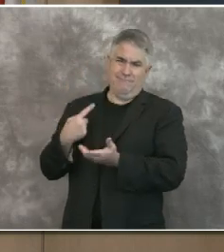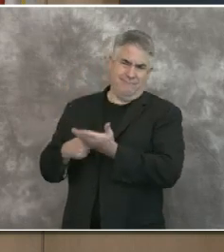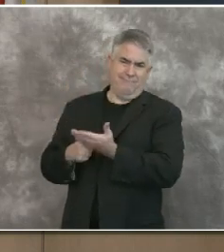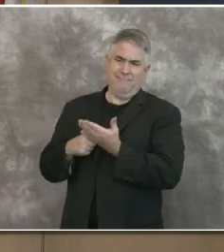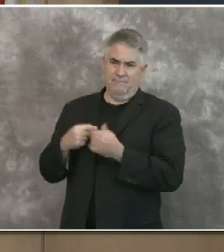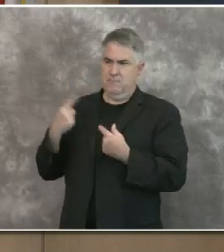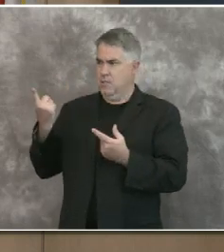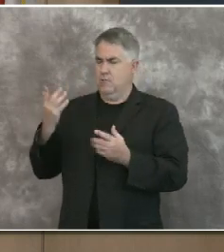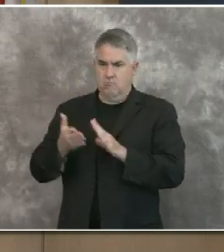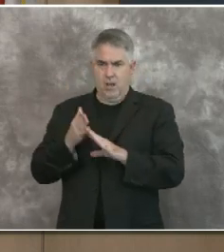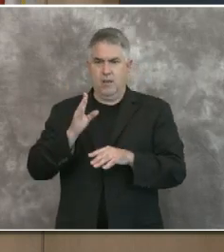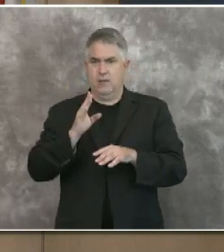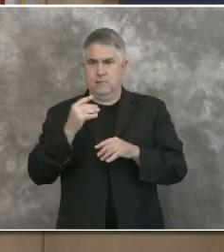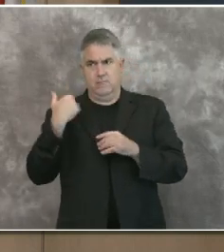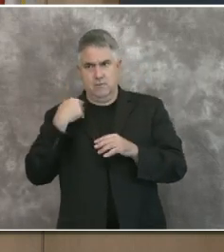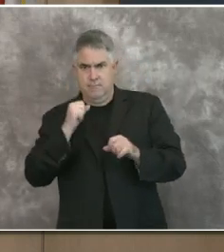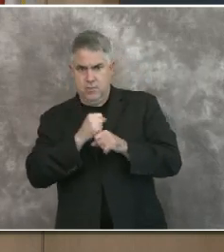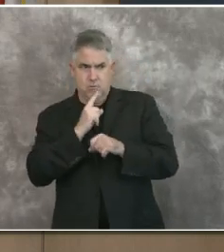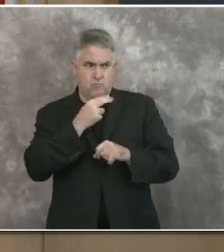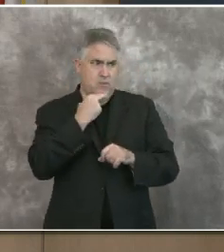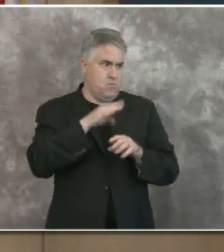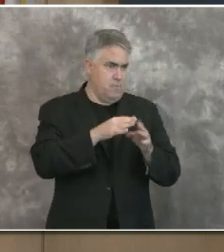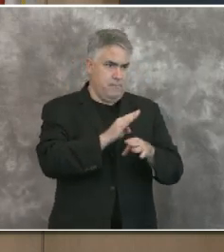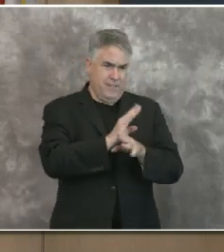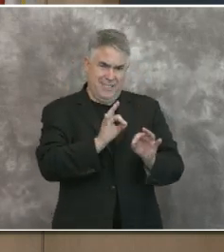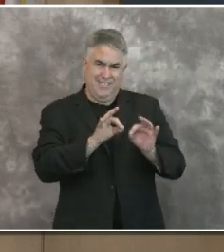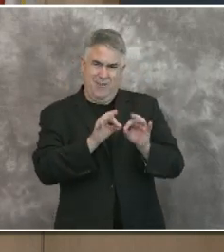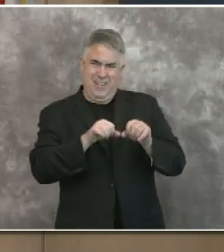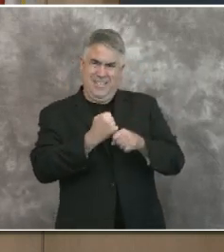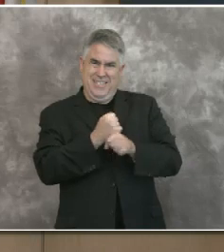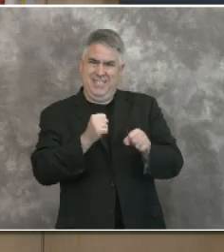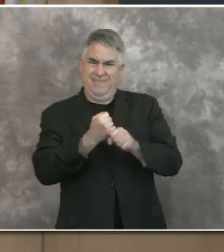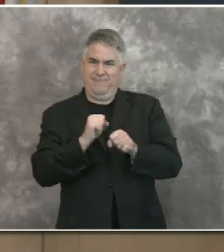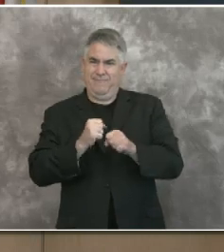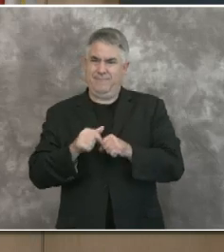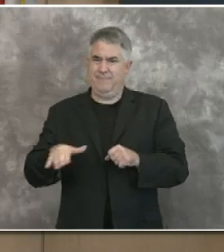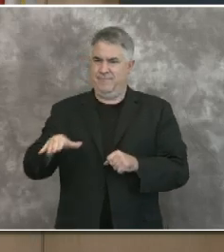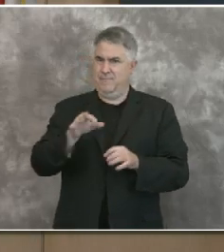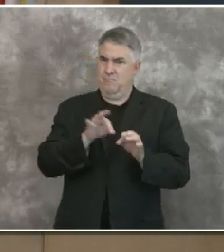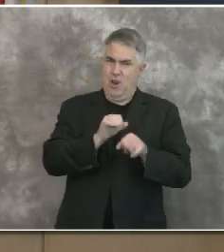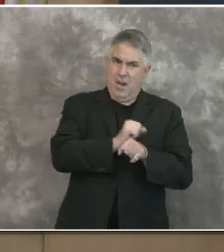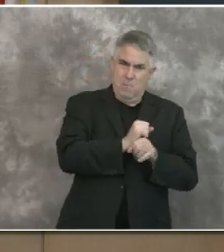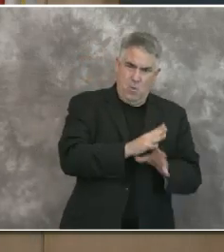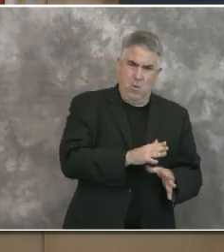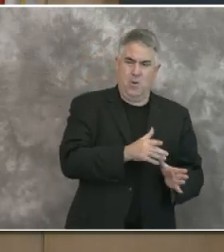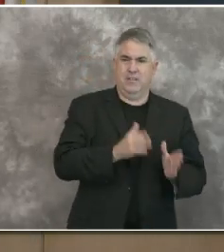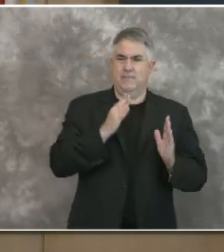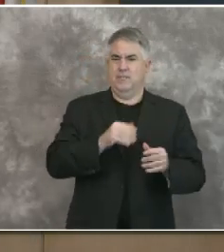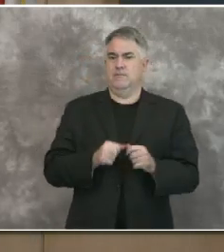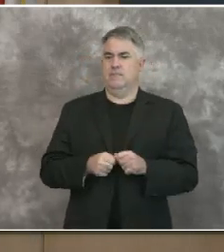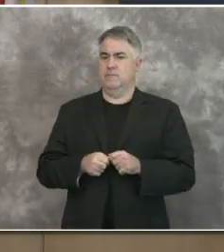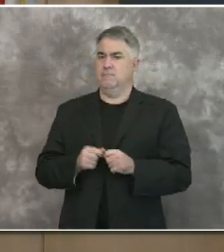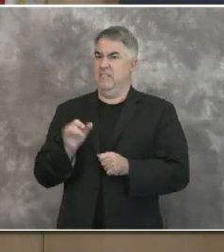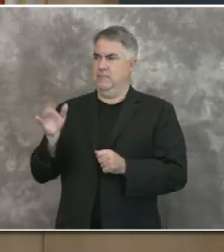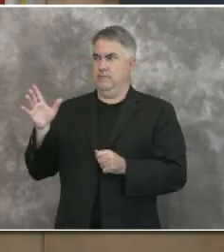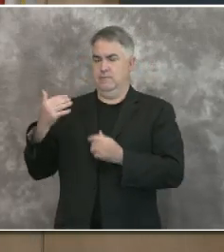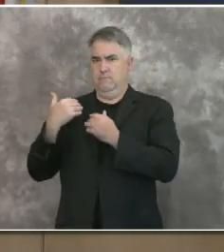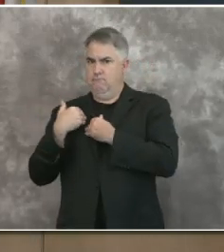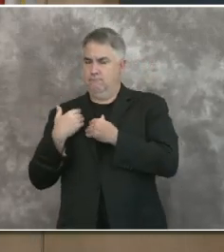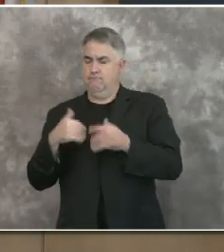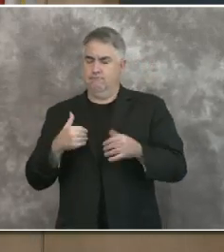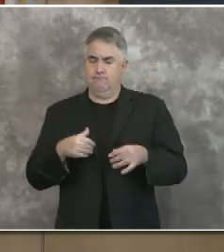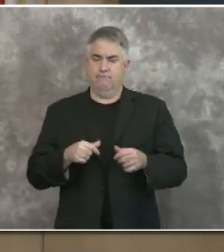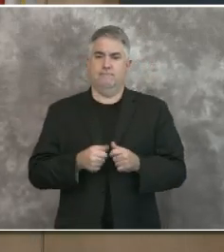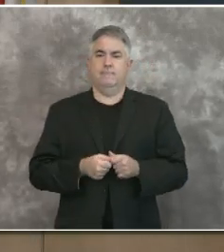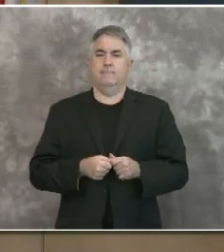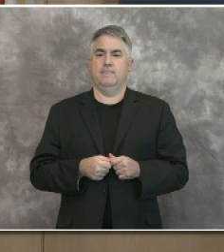responsibly in a way that protects their customers, protects their employees, and begins to get a vital component of our San Diego economy back up and running. And so we're